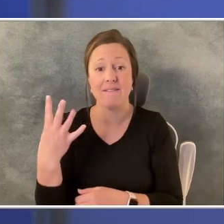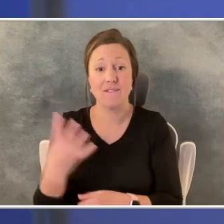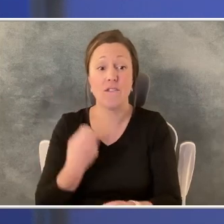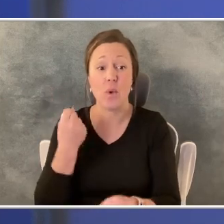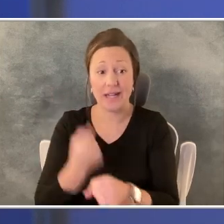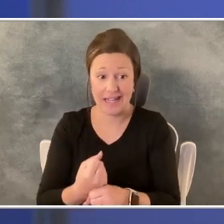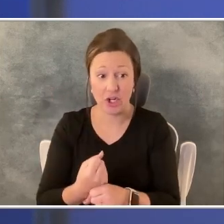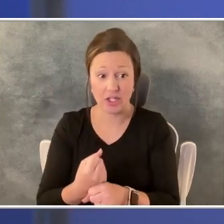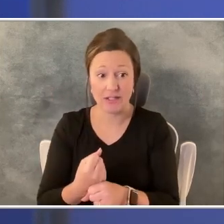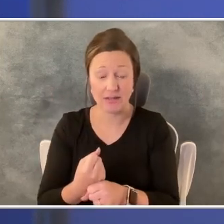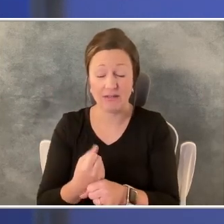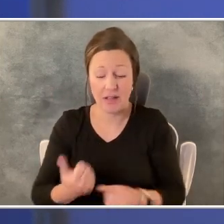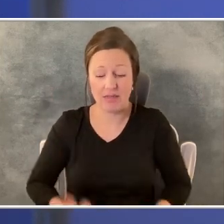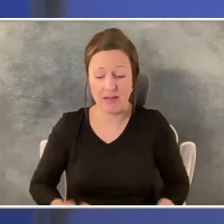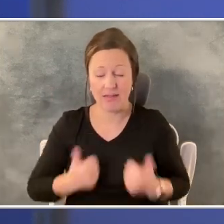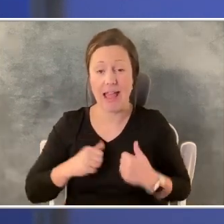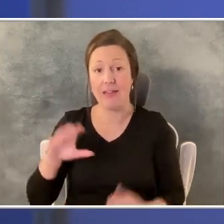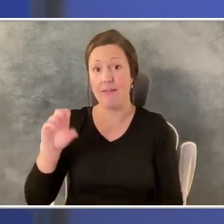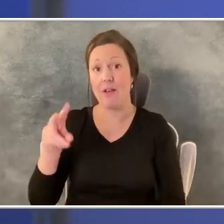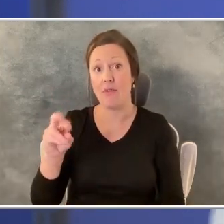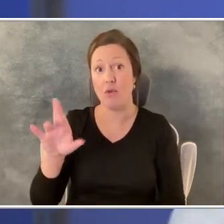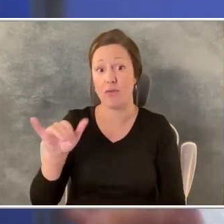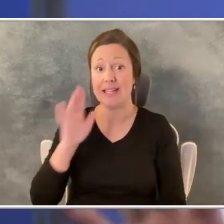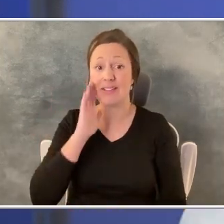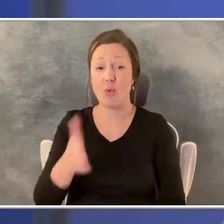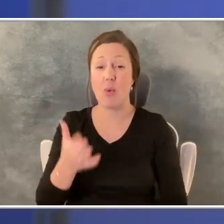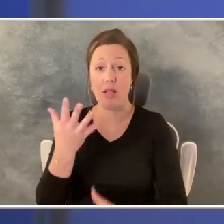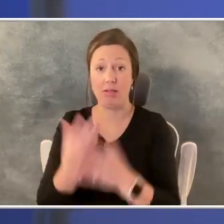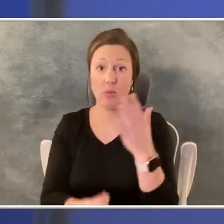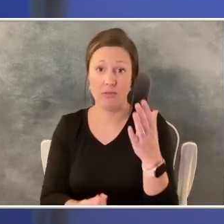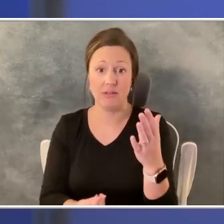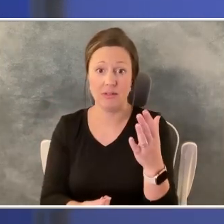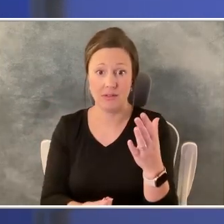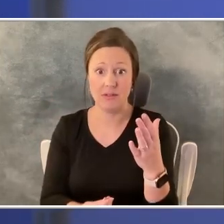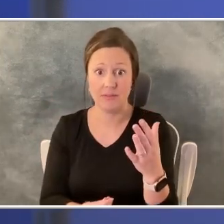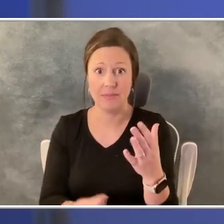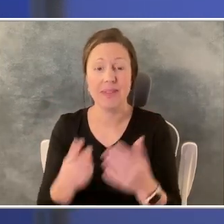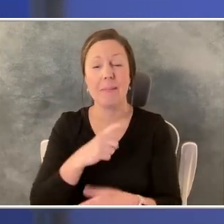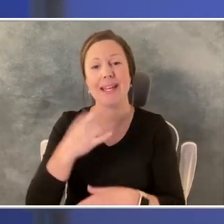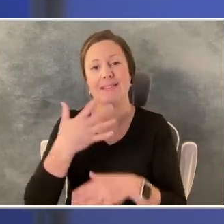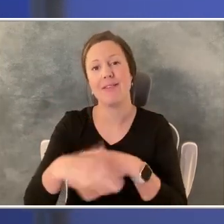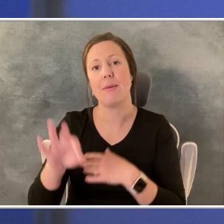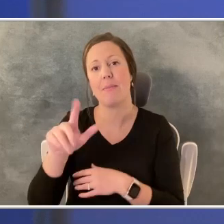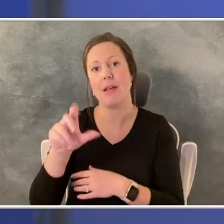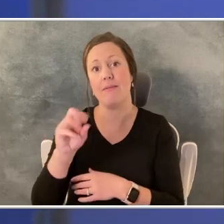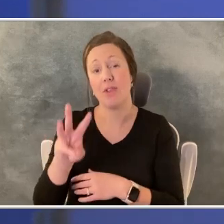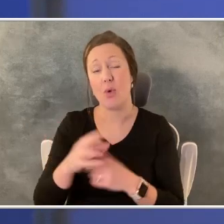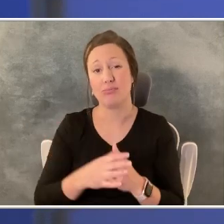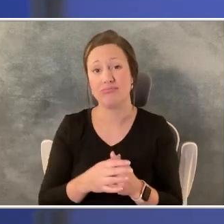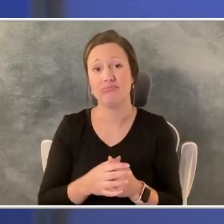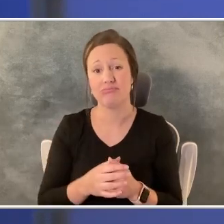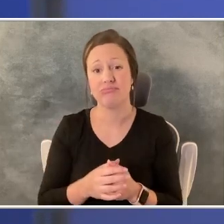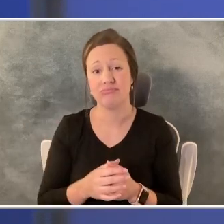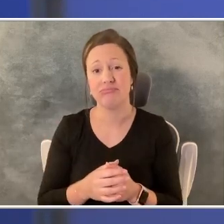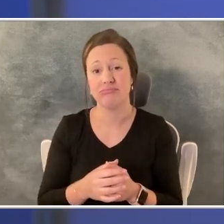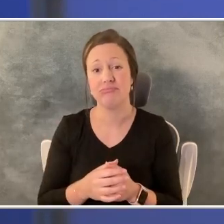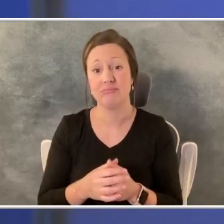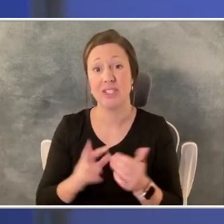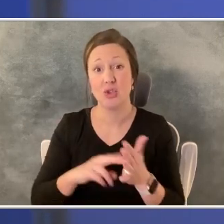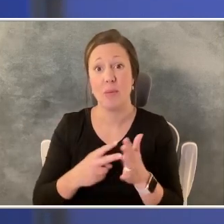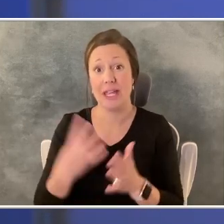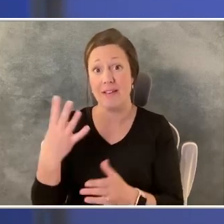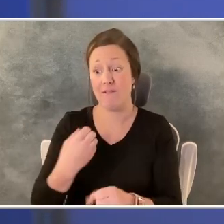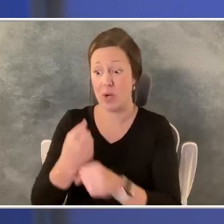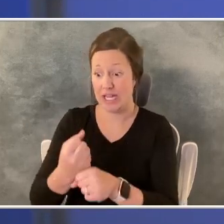of the disruption of blood flow to the ovaries that come from the uterus. When we do a traditional hysterectomy, you're going to lose 4 years off the life of your